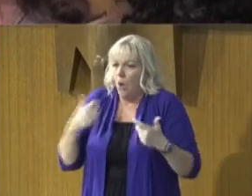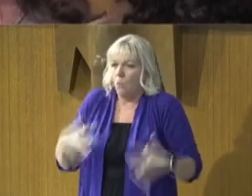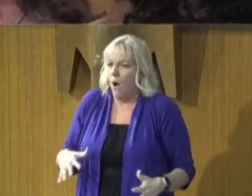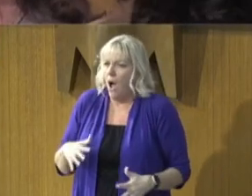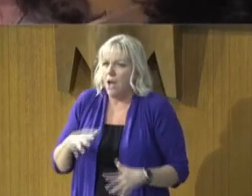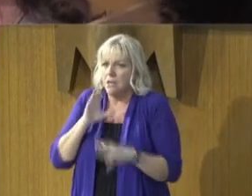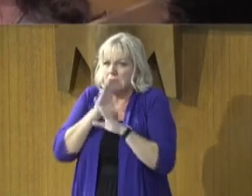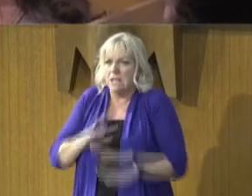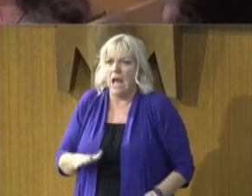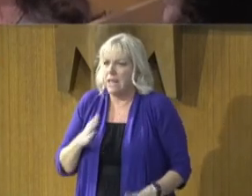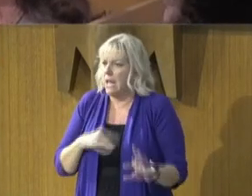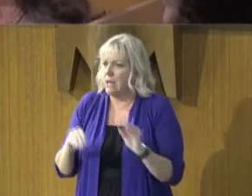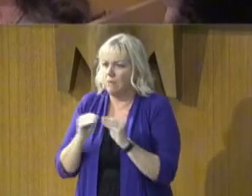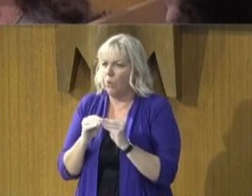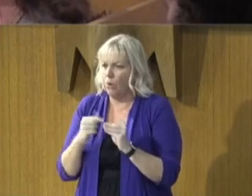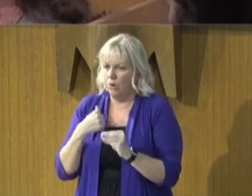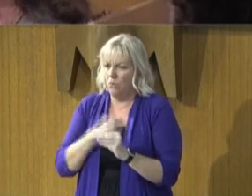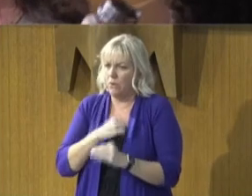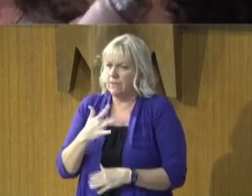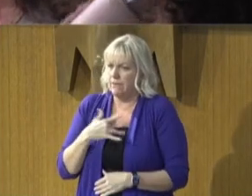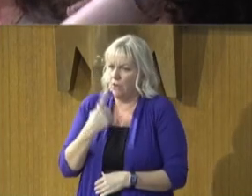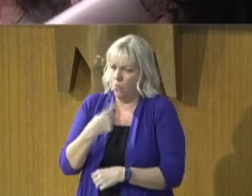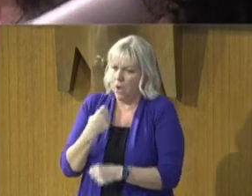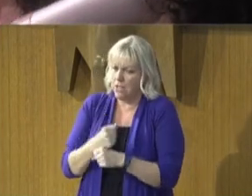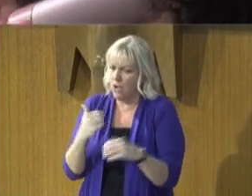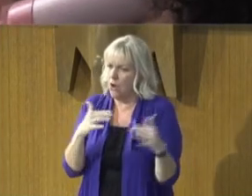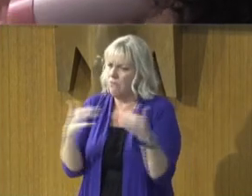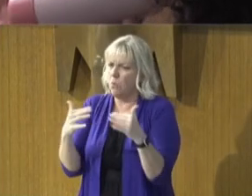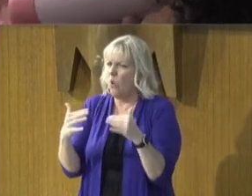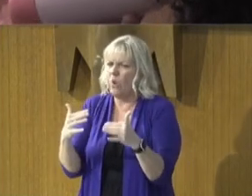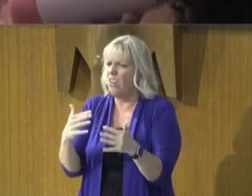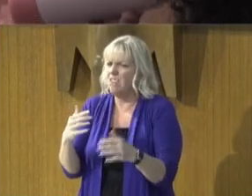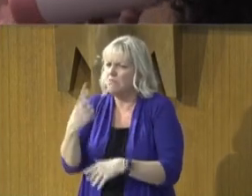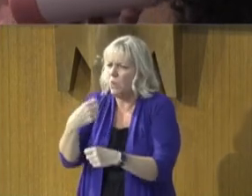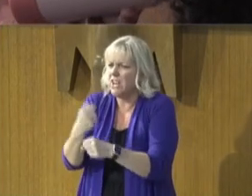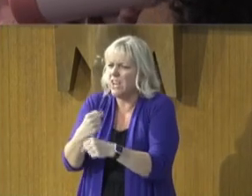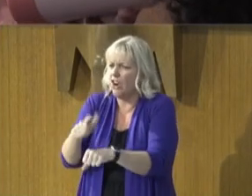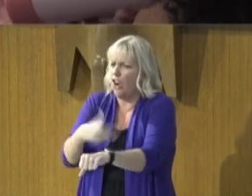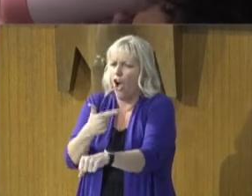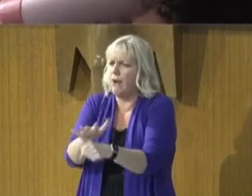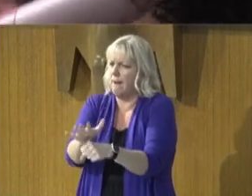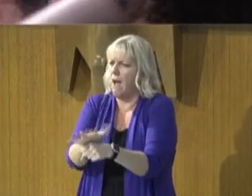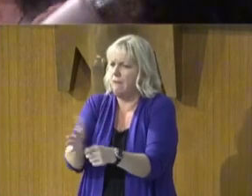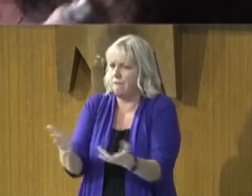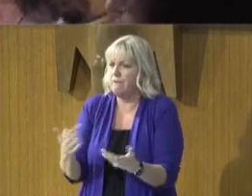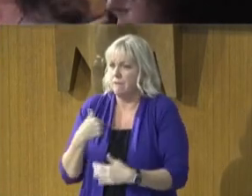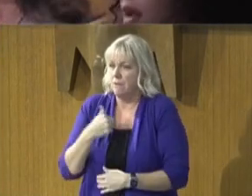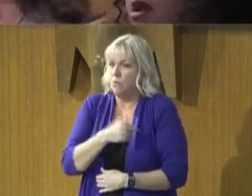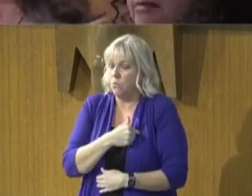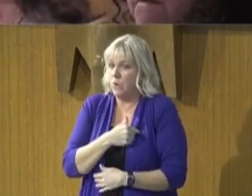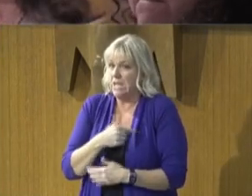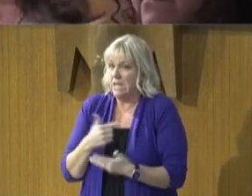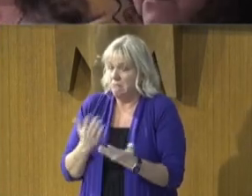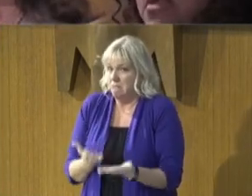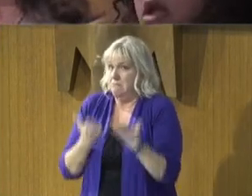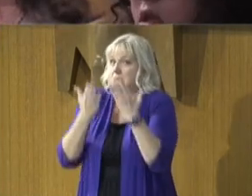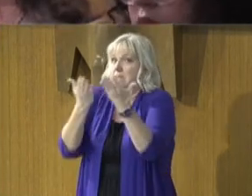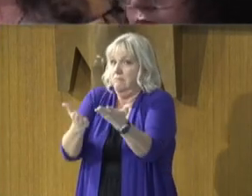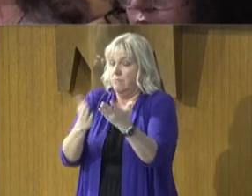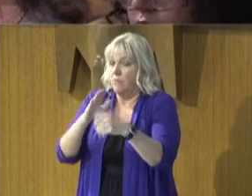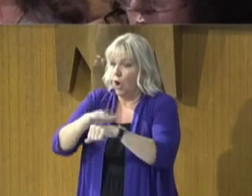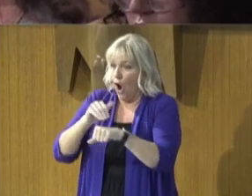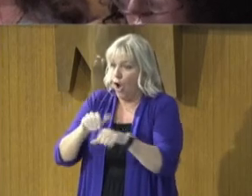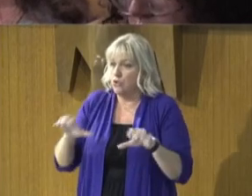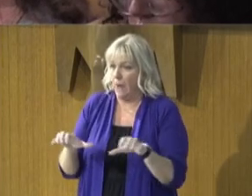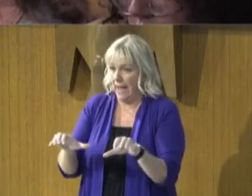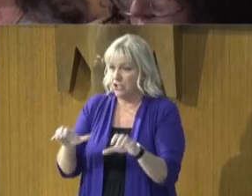believe 1 year of war is 1 year too long. And so we as the church are stepping up and the conference put forth a call to action, and